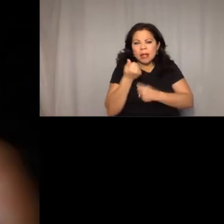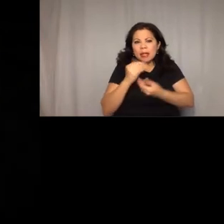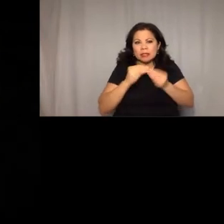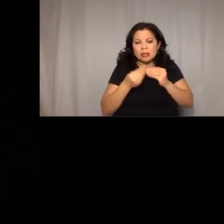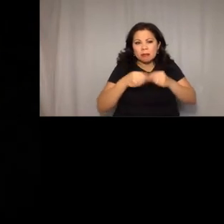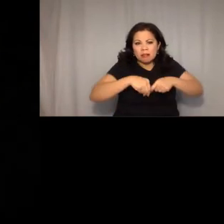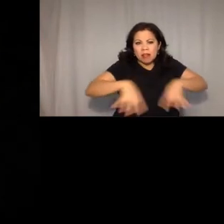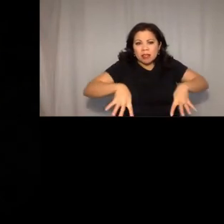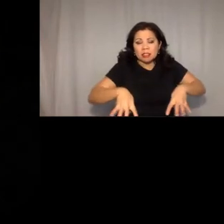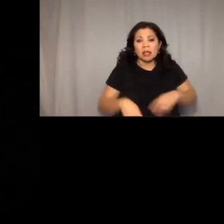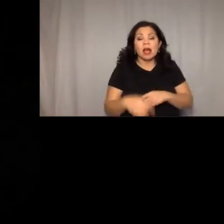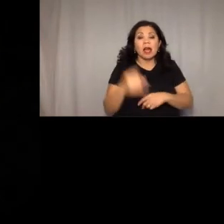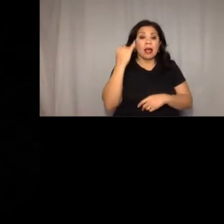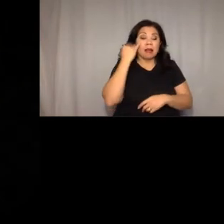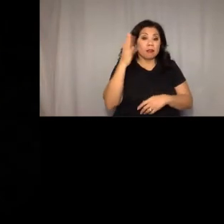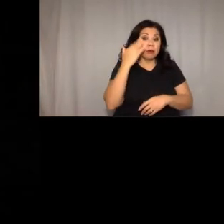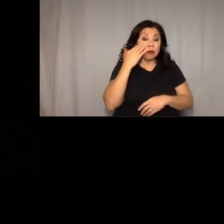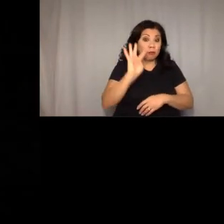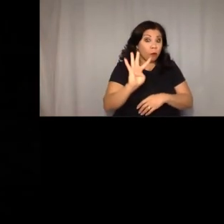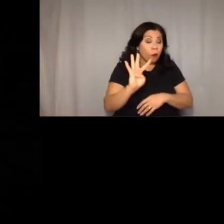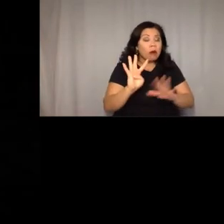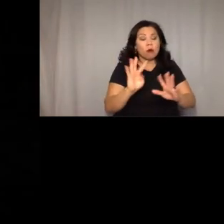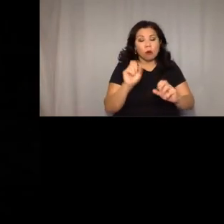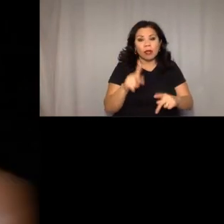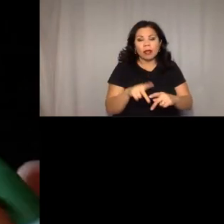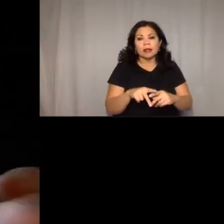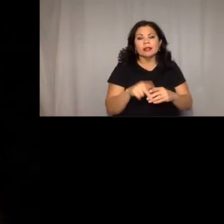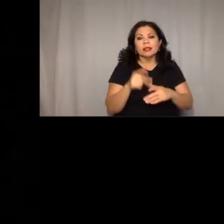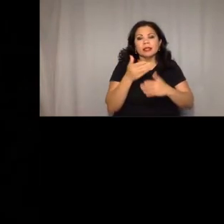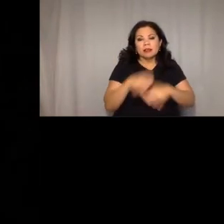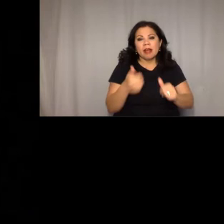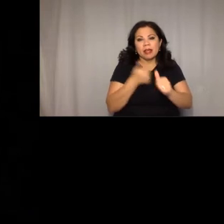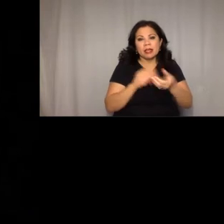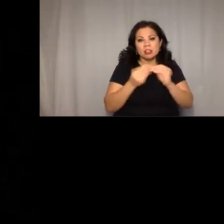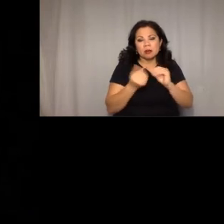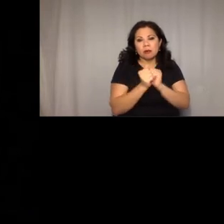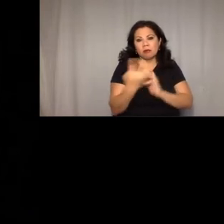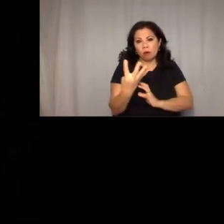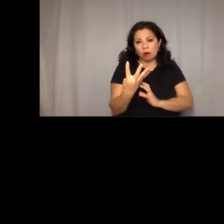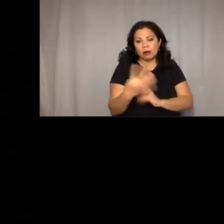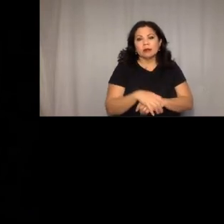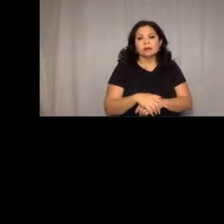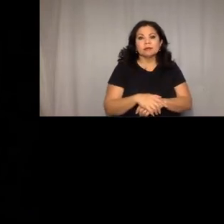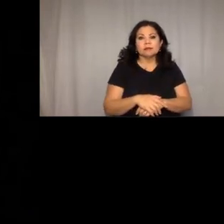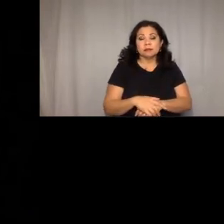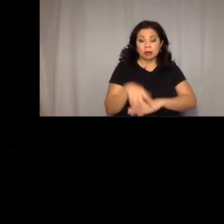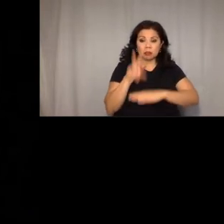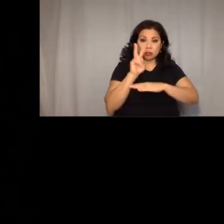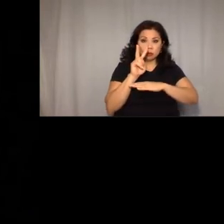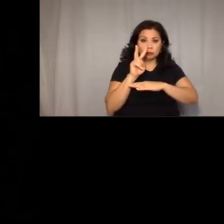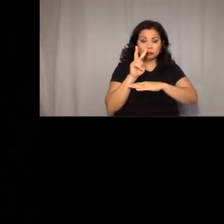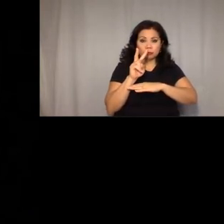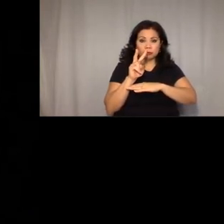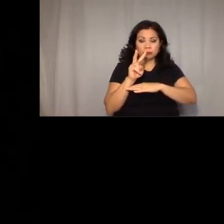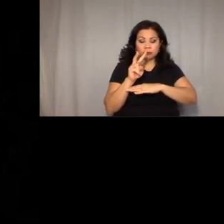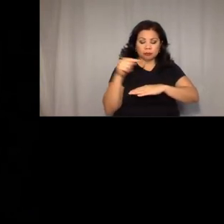that 4 goes into both of them? Okay. Divided by 4, divided by 4. 8 divided by 4 is 2.